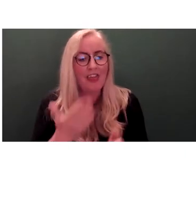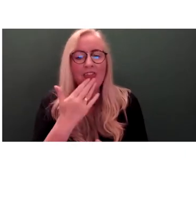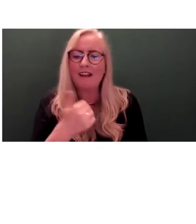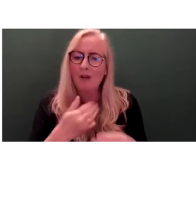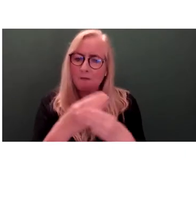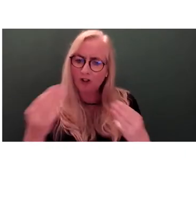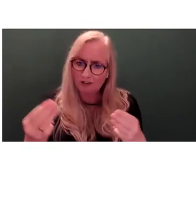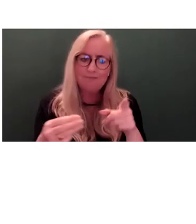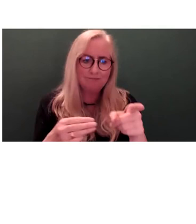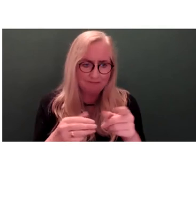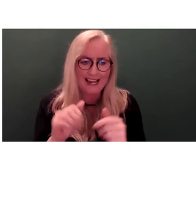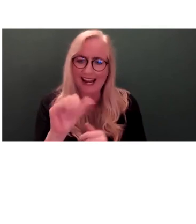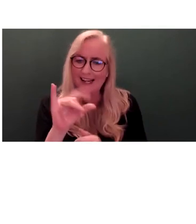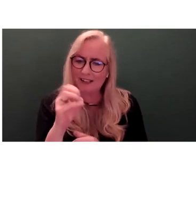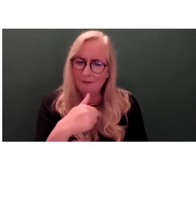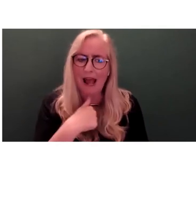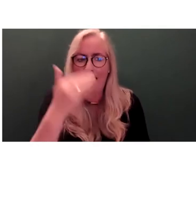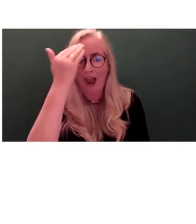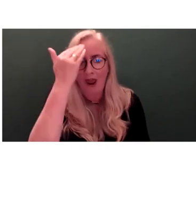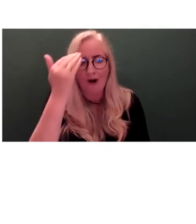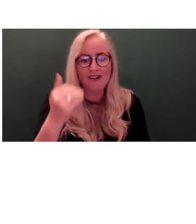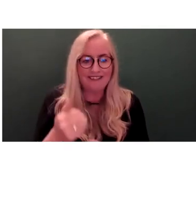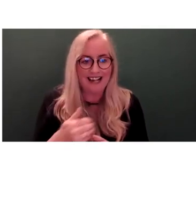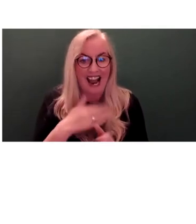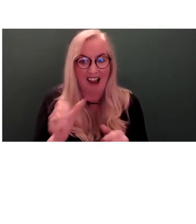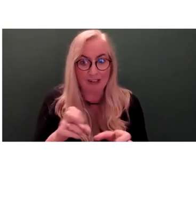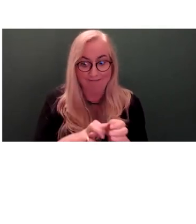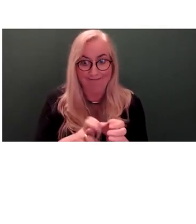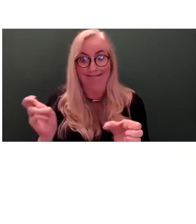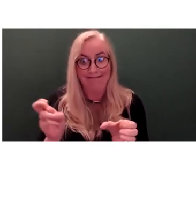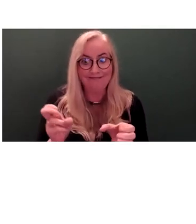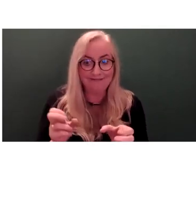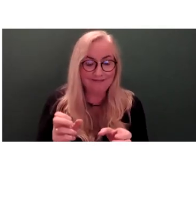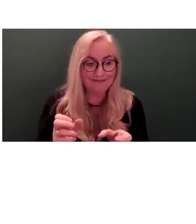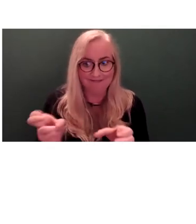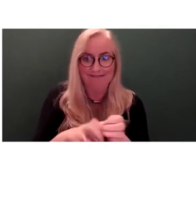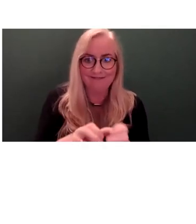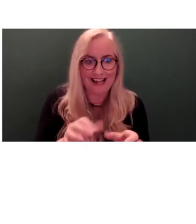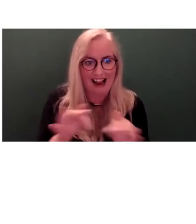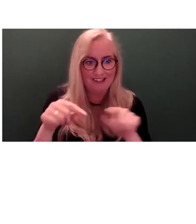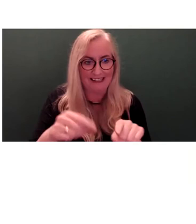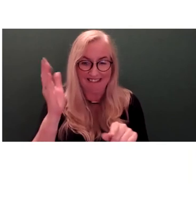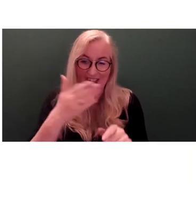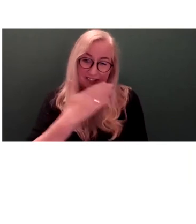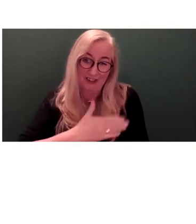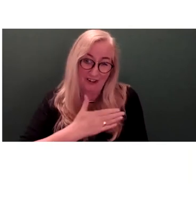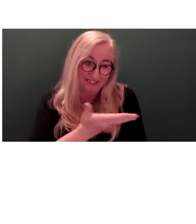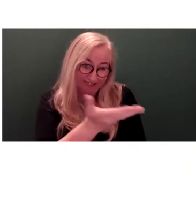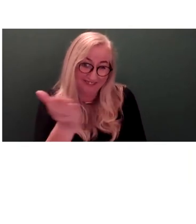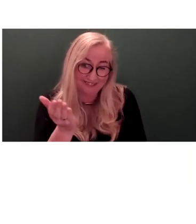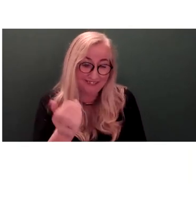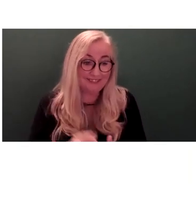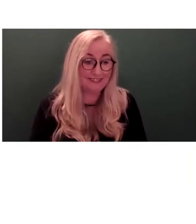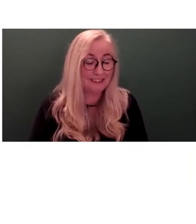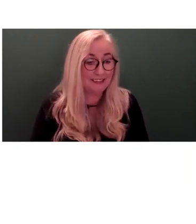and conscious of the fact I'll probably have to drop off after this one input, so apologies to everybody involved.